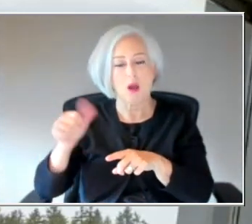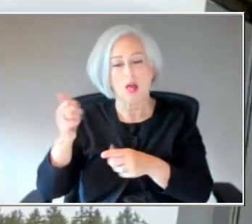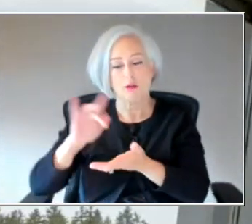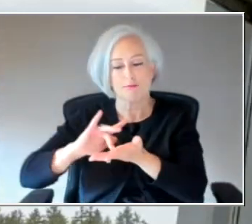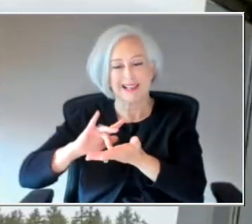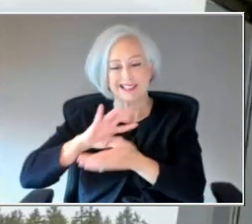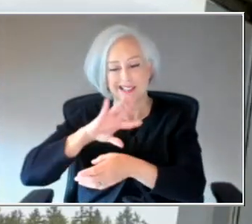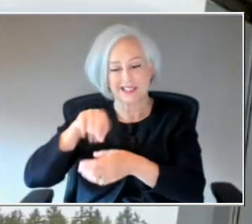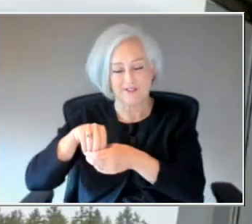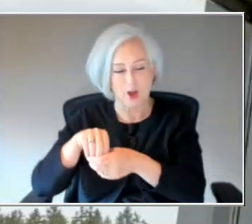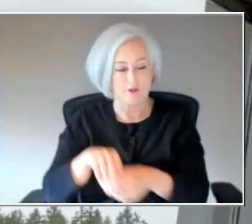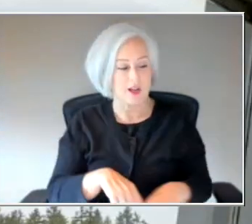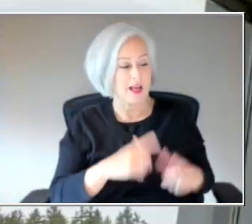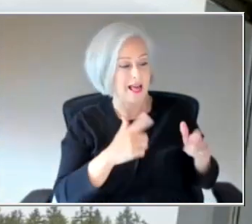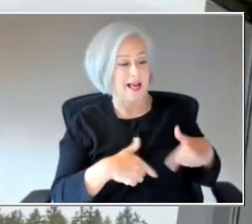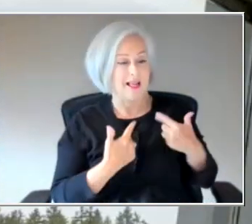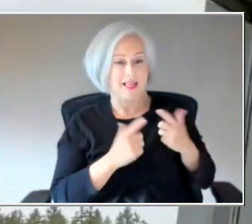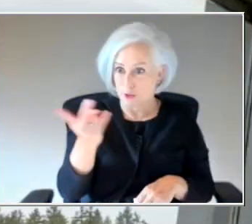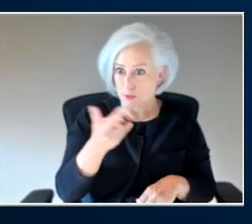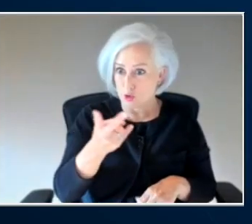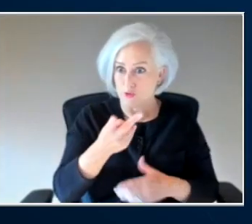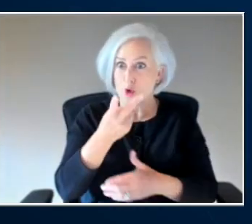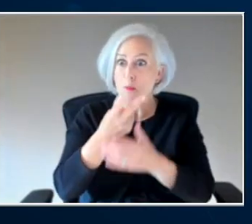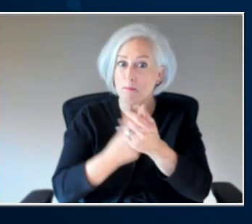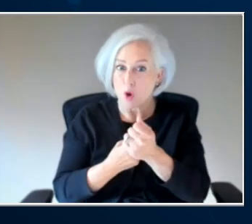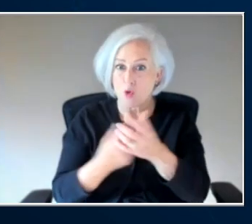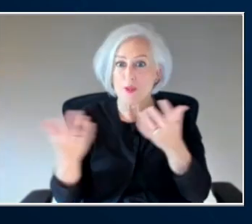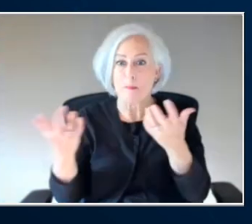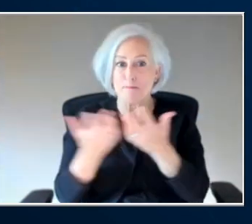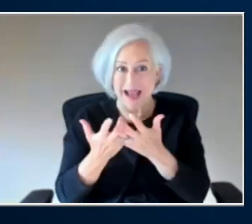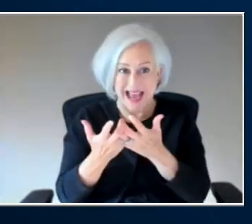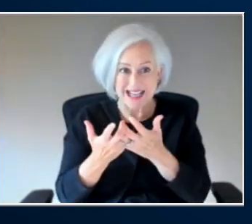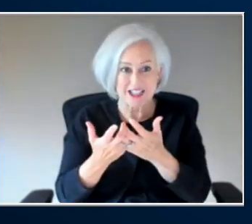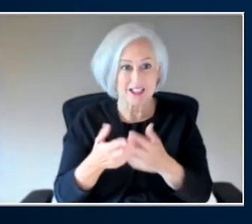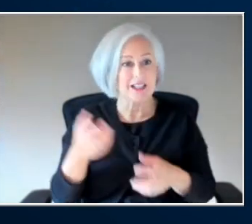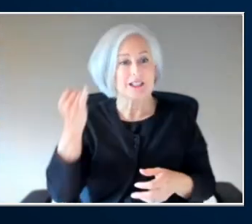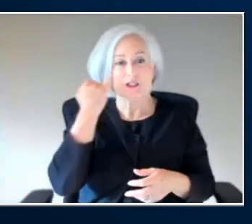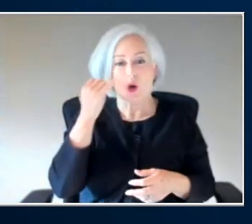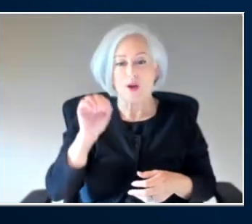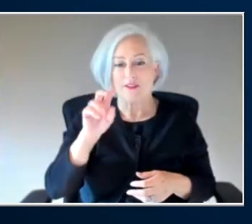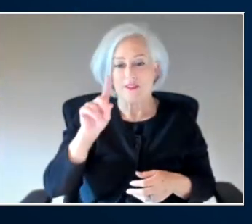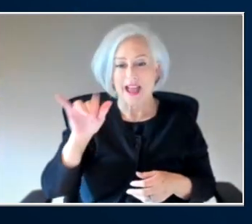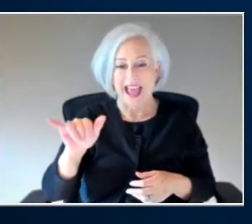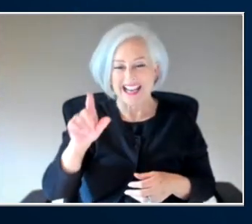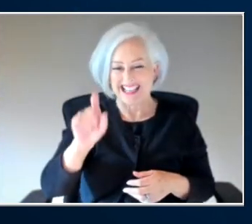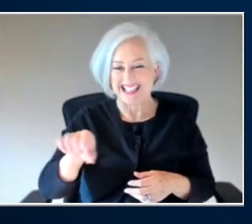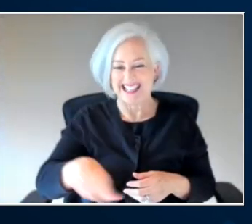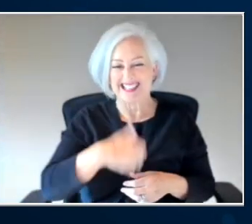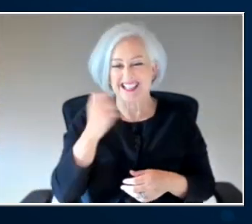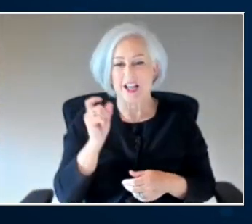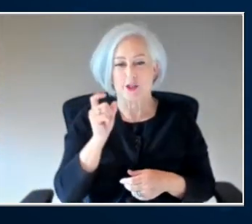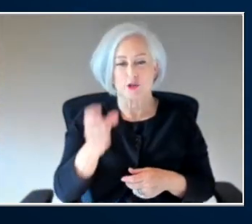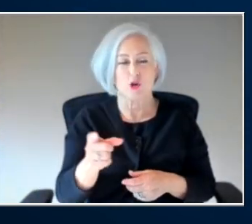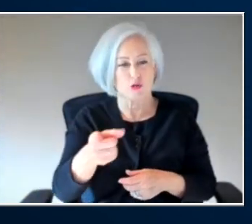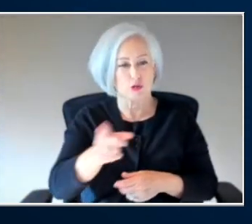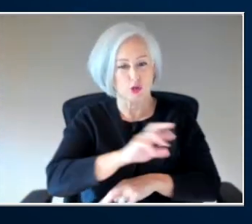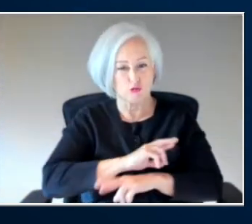get 10 to 20 years. We hope for longer. I take it if she were to ever need another donor down the road, you're ready to step